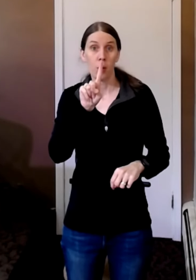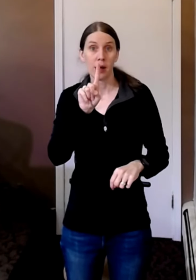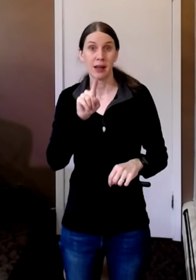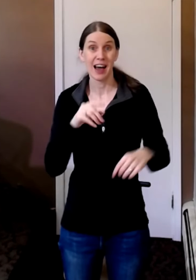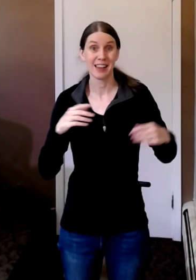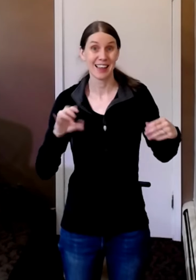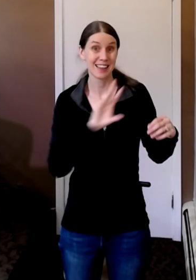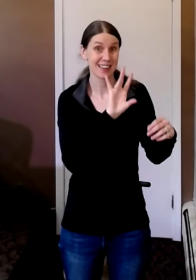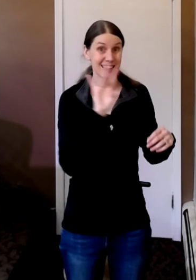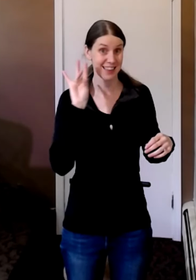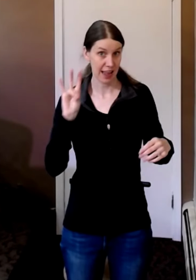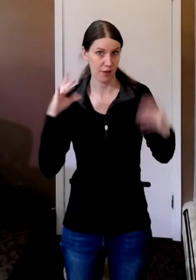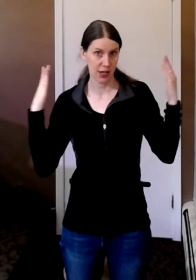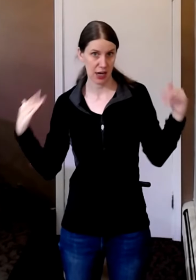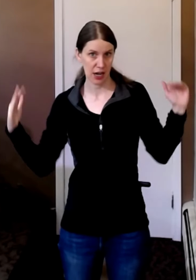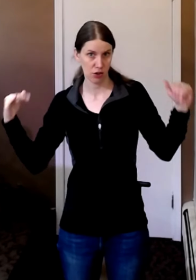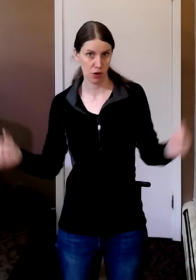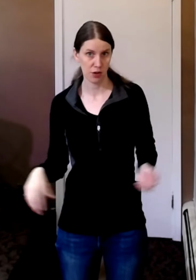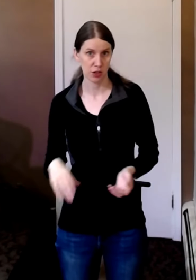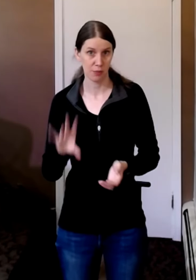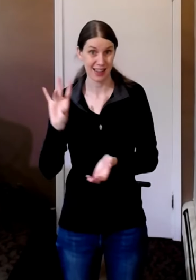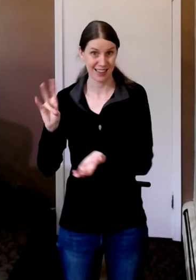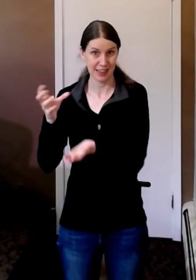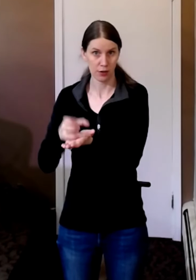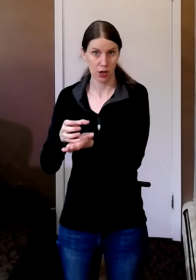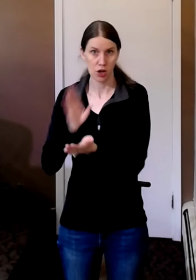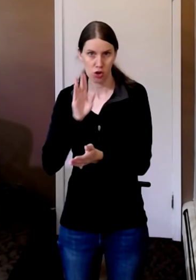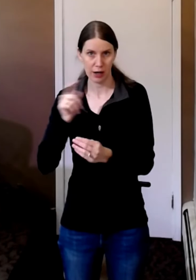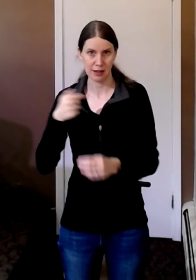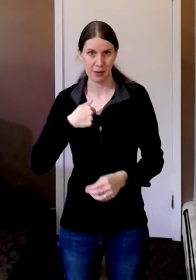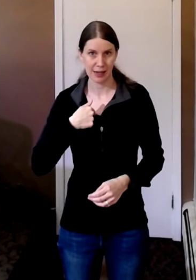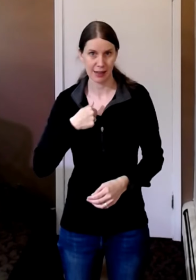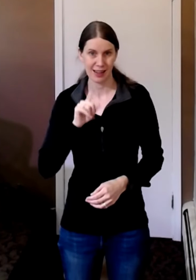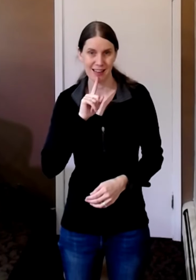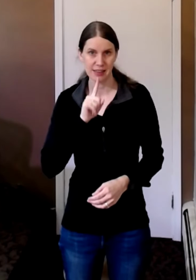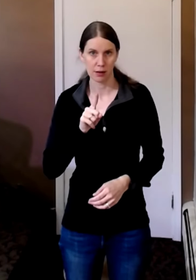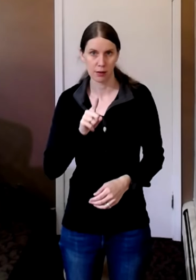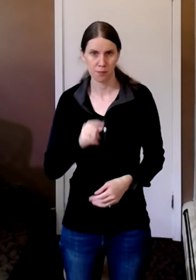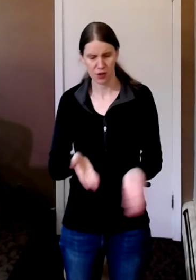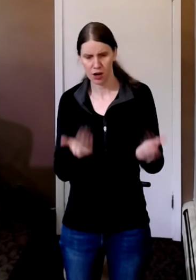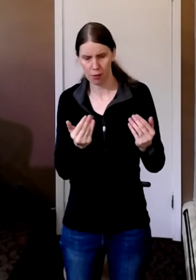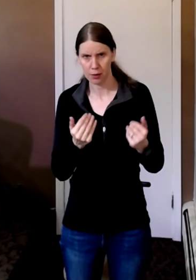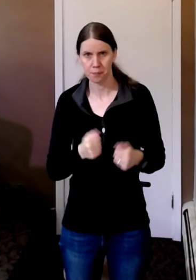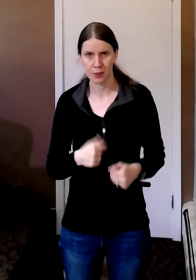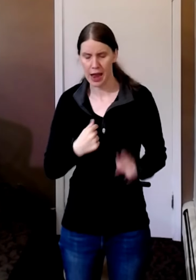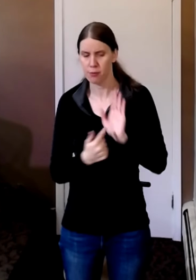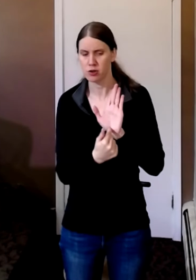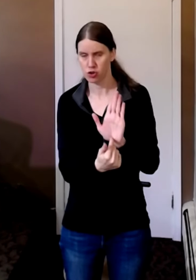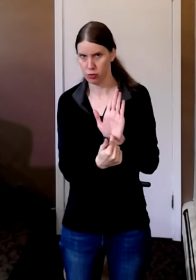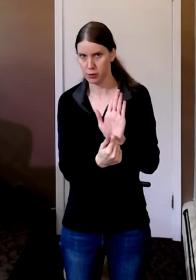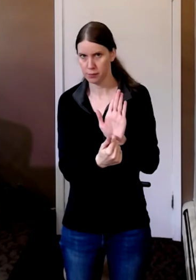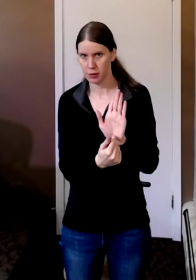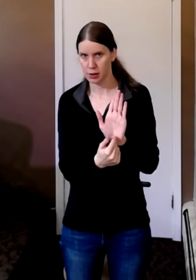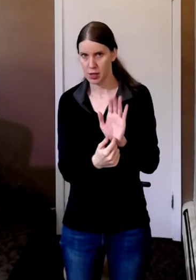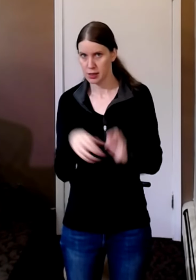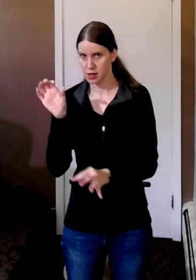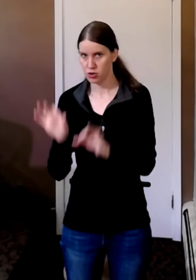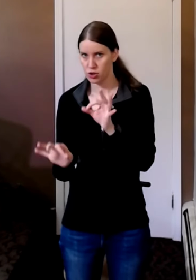which had the seven vials and talked with me, saying unto me, Come hither, I will show thee